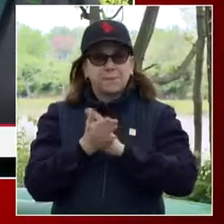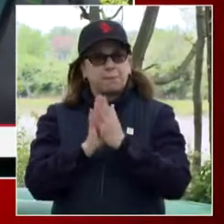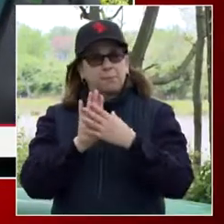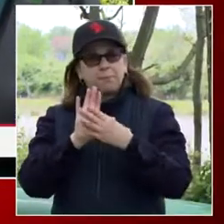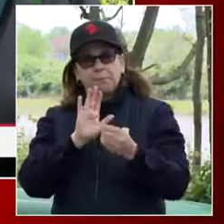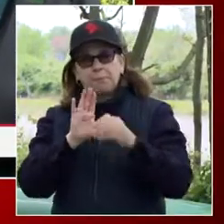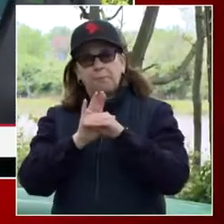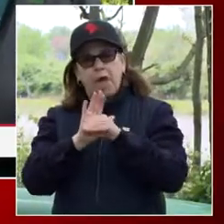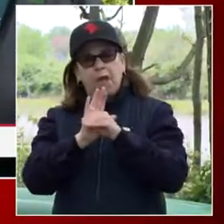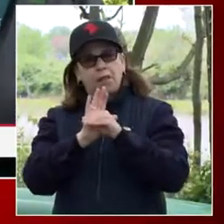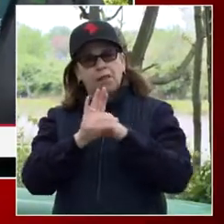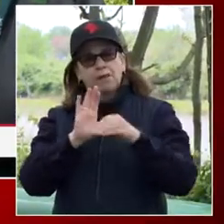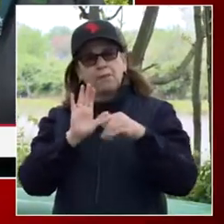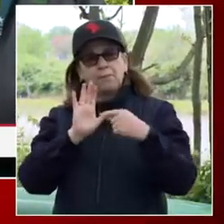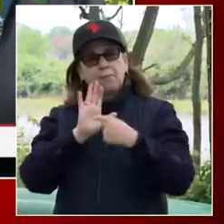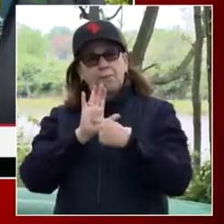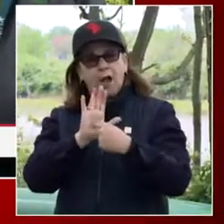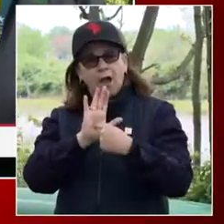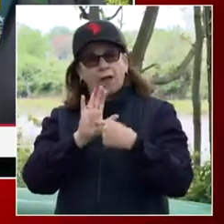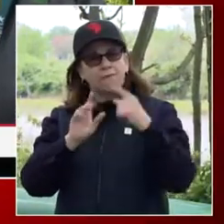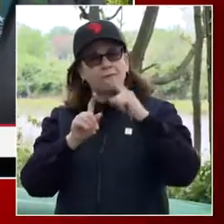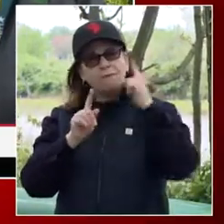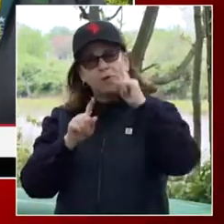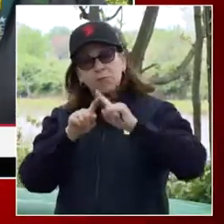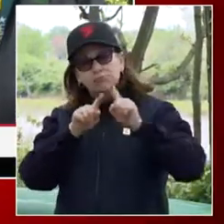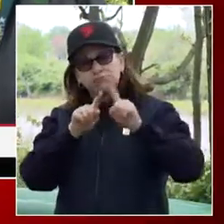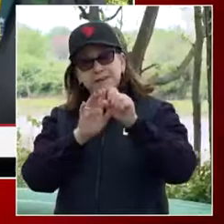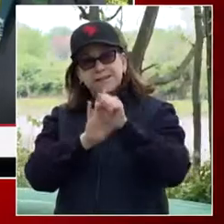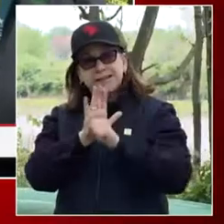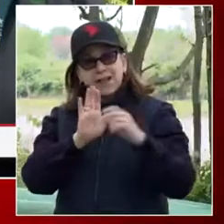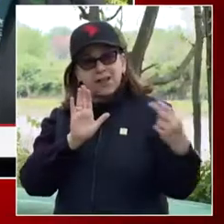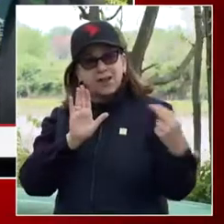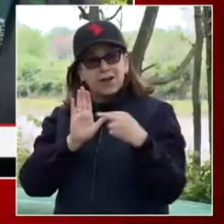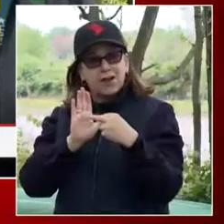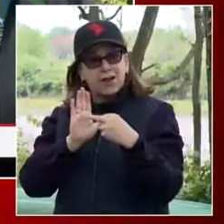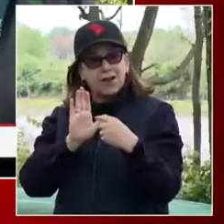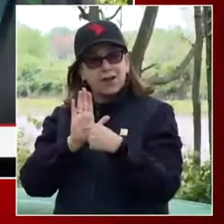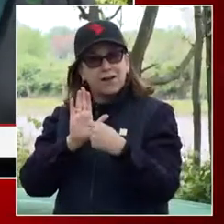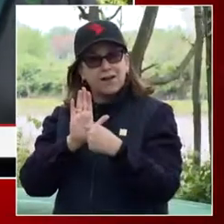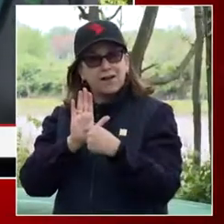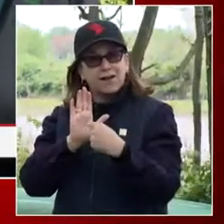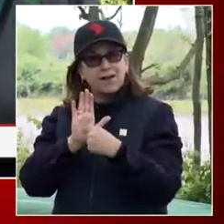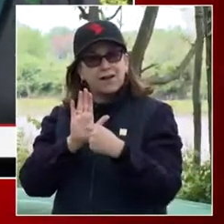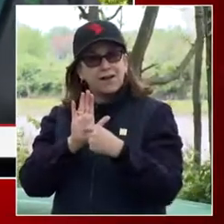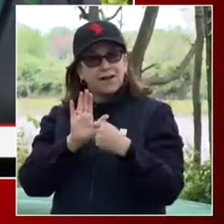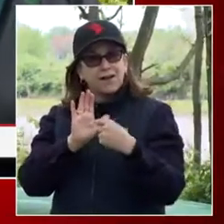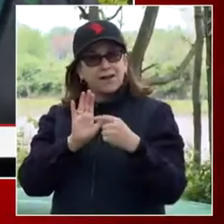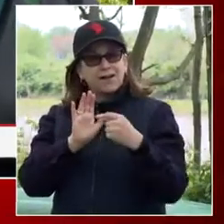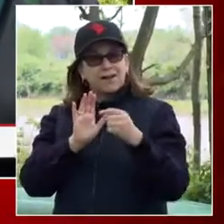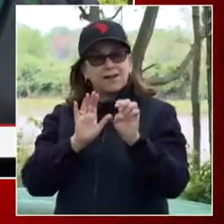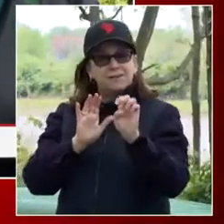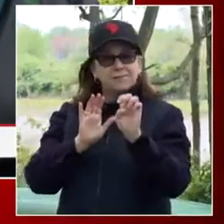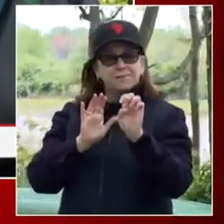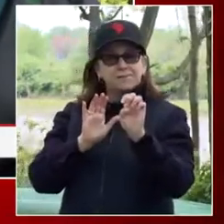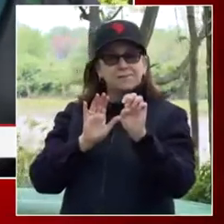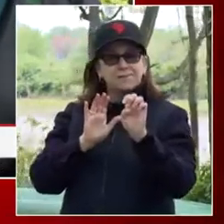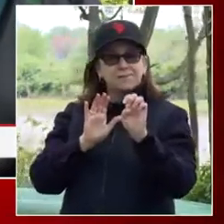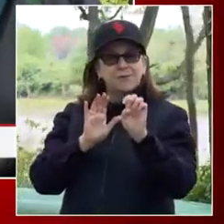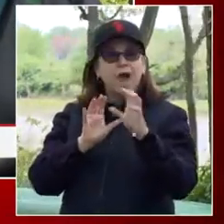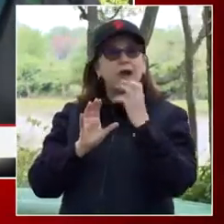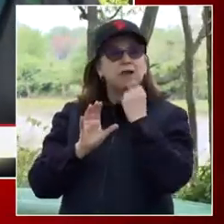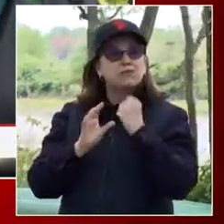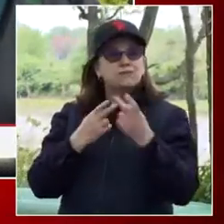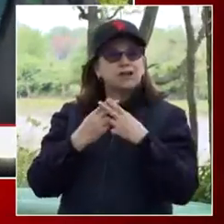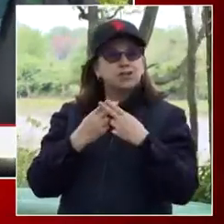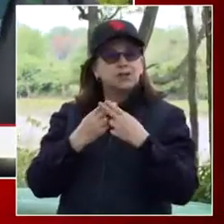region. We're starting with conservation. All of the investments that are made are being led by conservation and with a